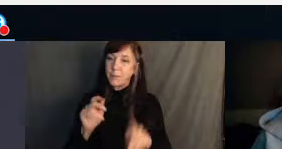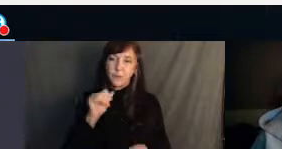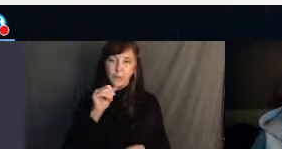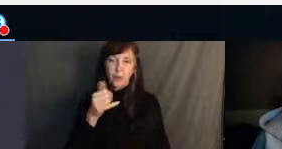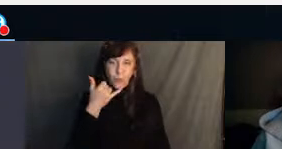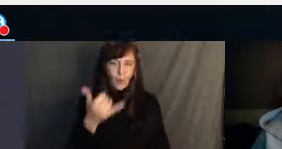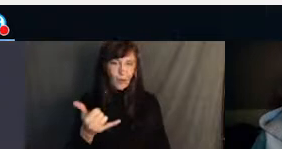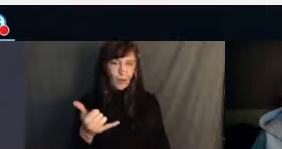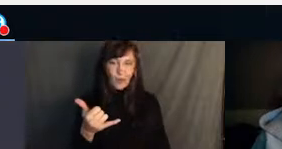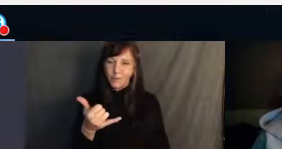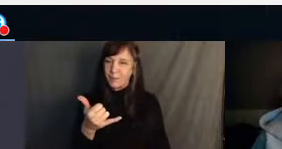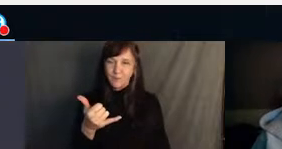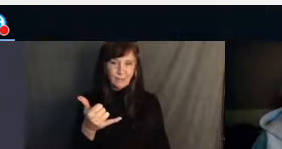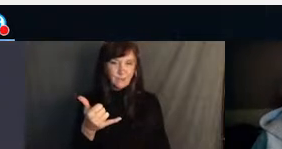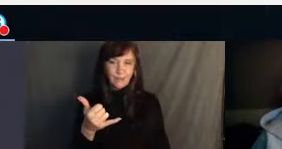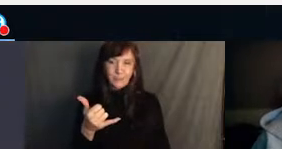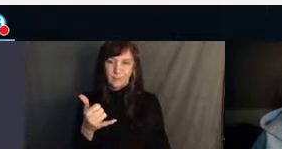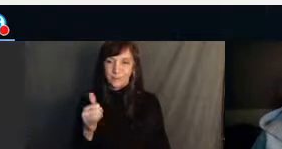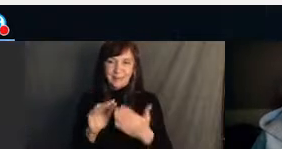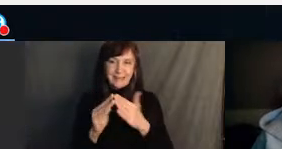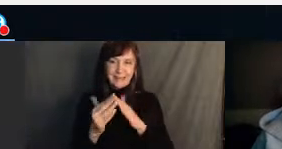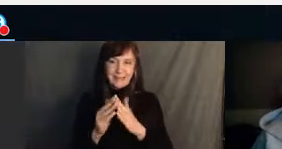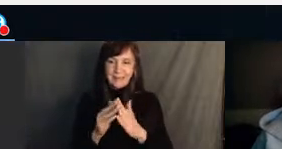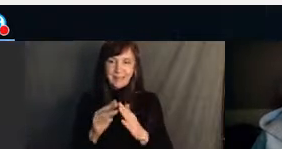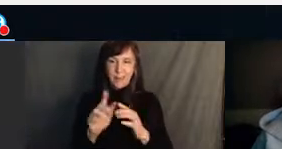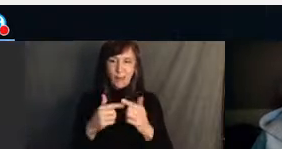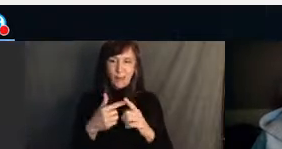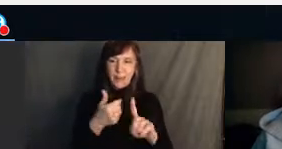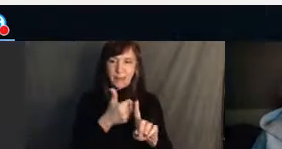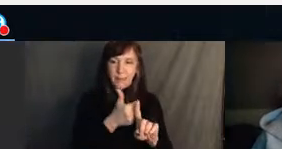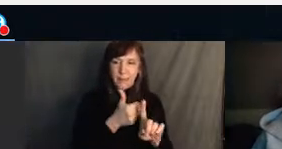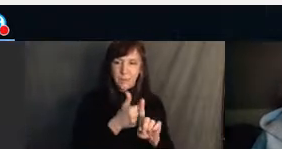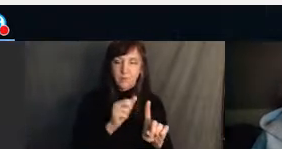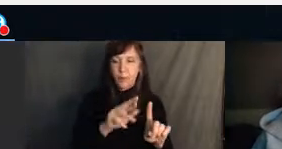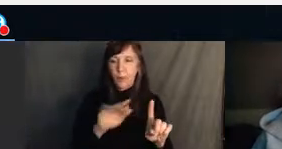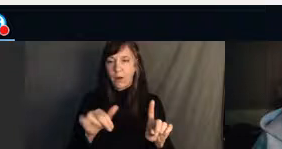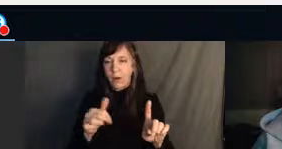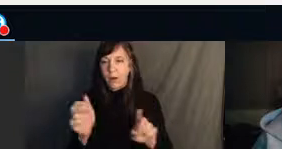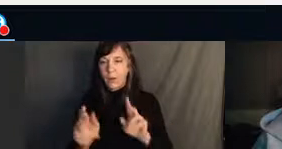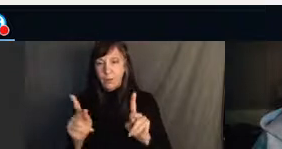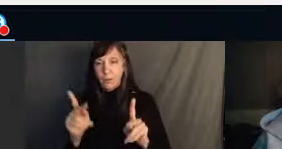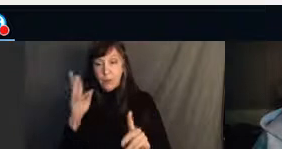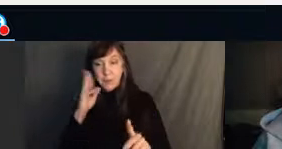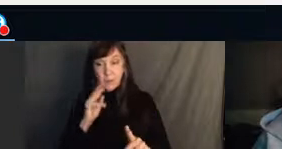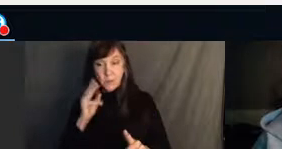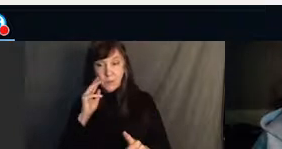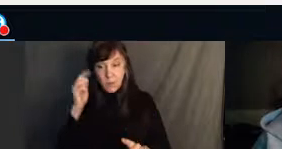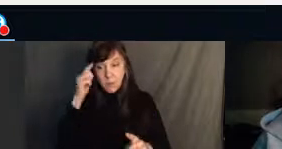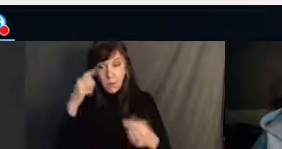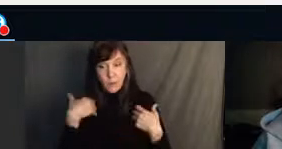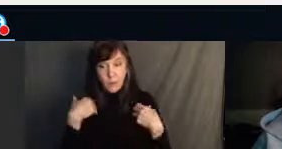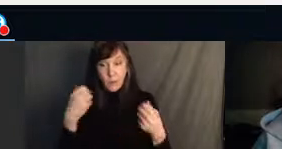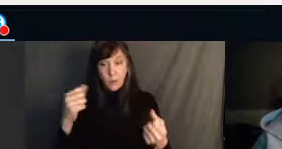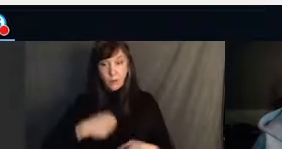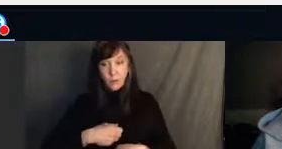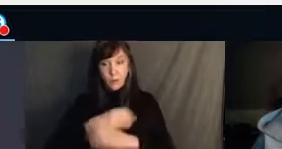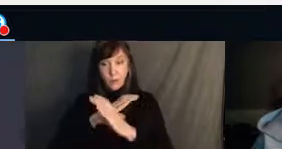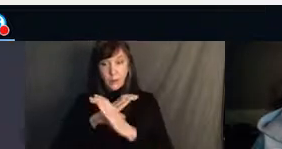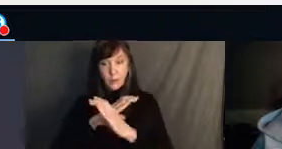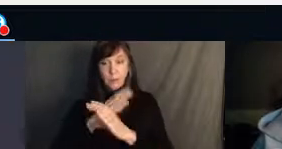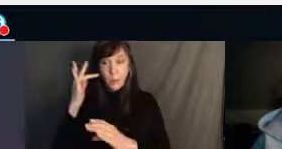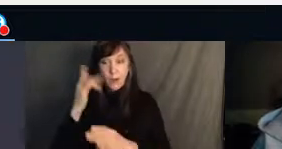city when either themselves or someone they know are experiencing a mental health crisis for fear of that police response.